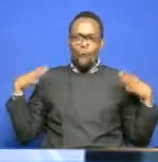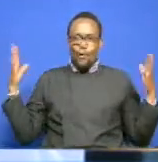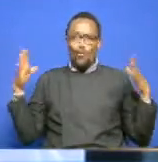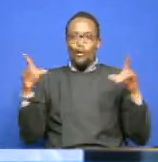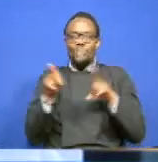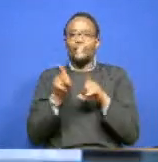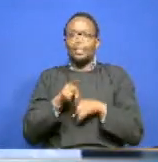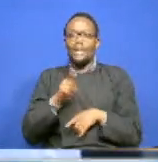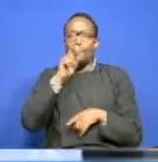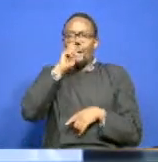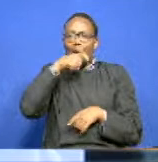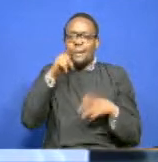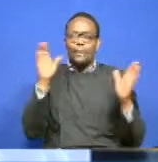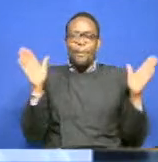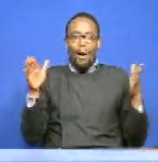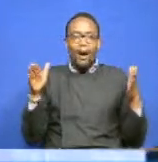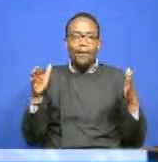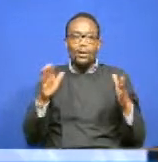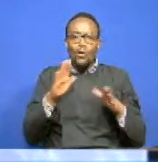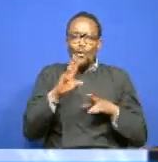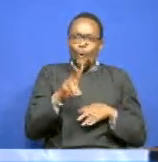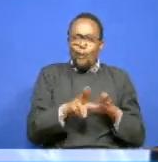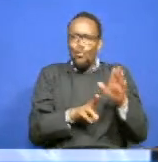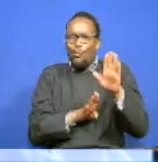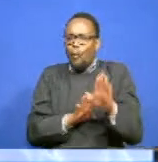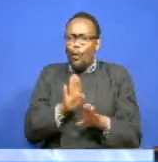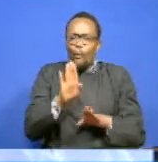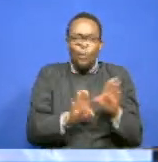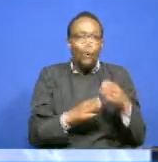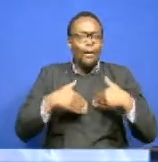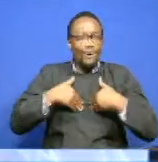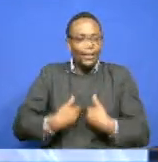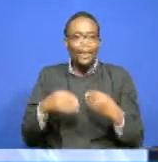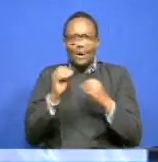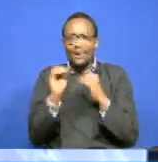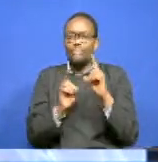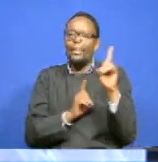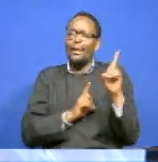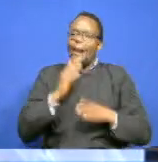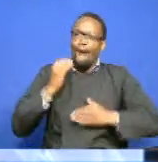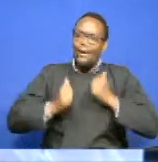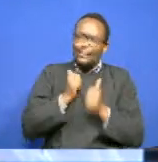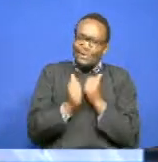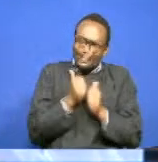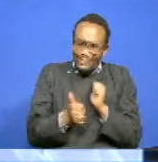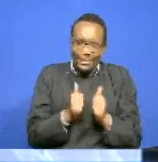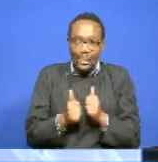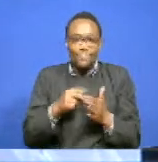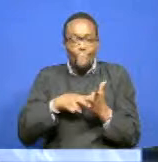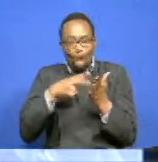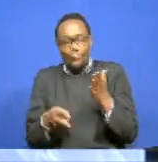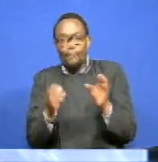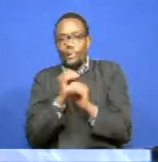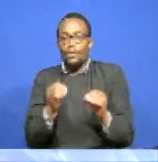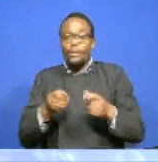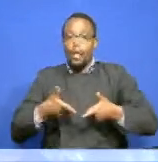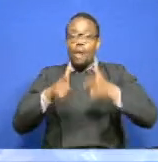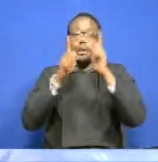eagles. They walk and do not grow weary. They run and not grow faint. Let us